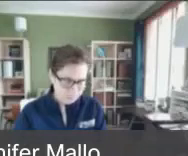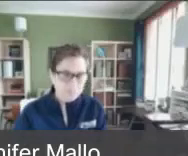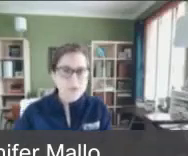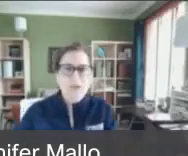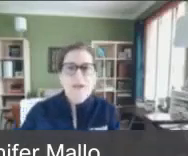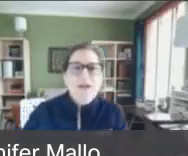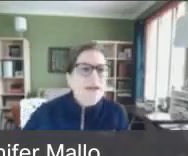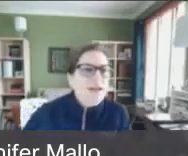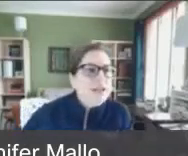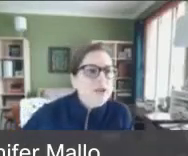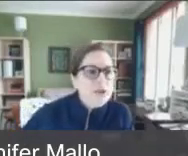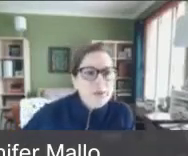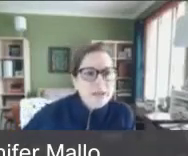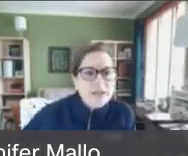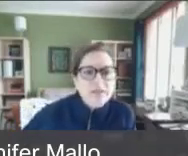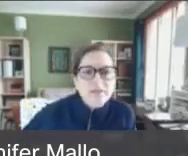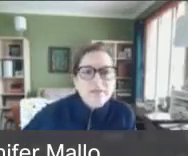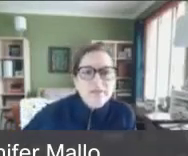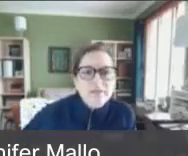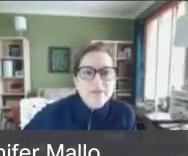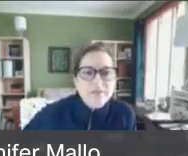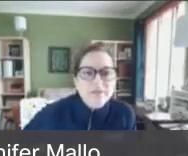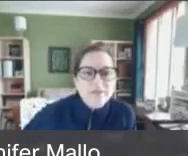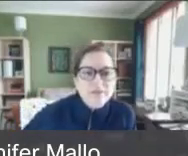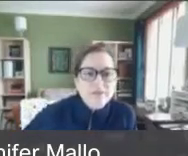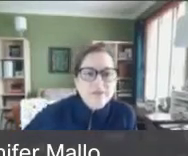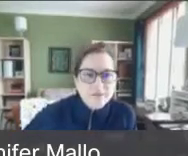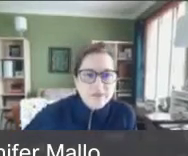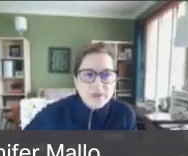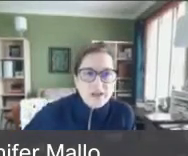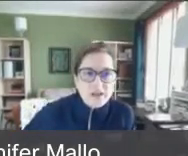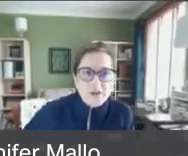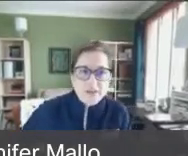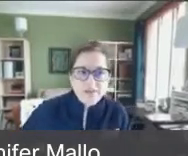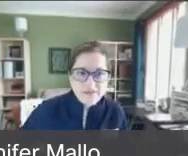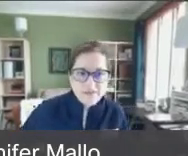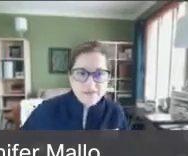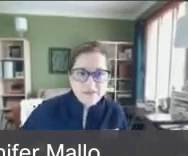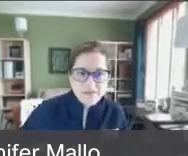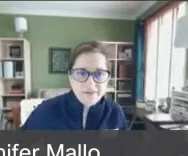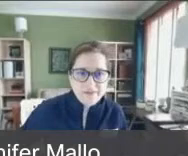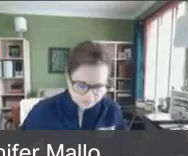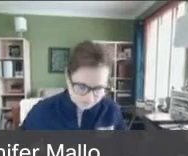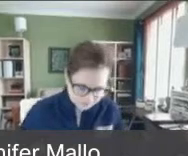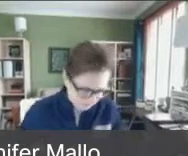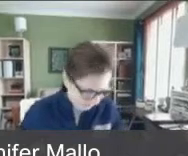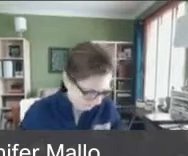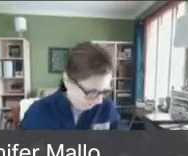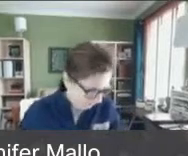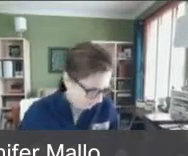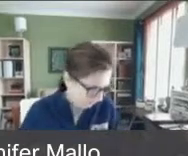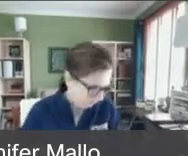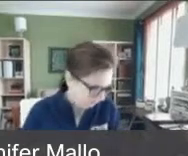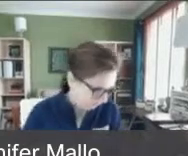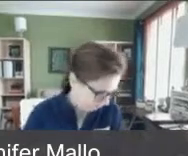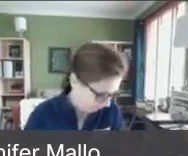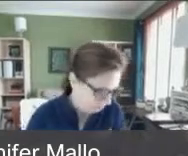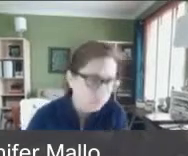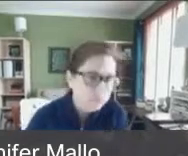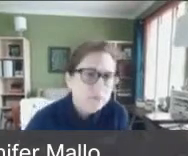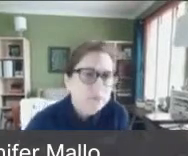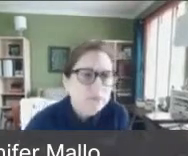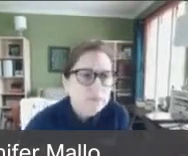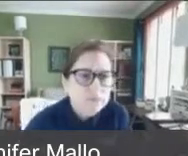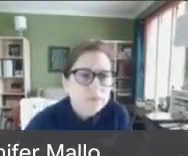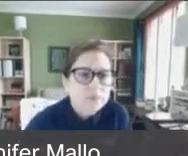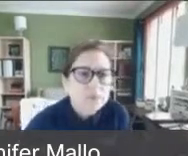us? can you hear me yet? Yes. Okay. Yeah, Okay. we had moved to the next slide, but that was considering if you got